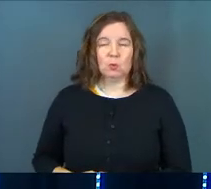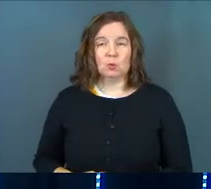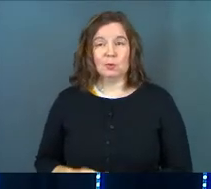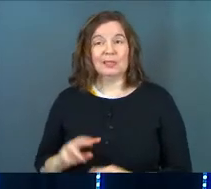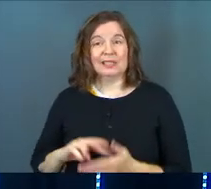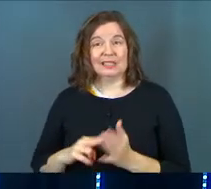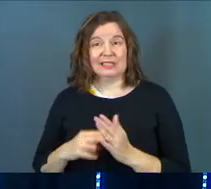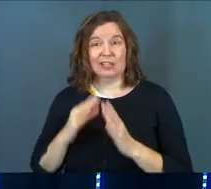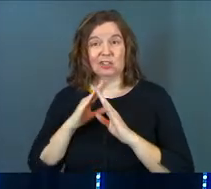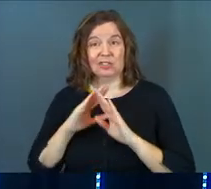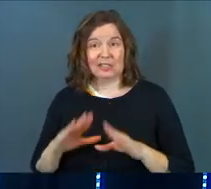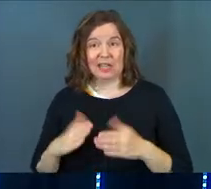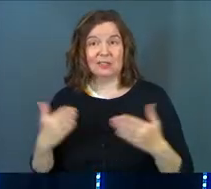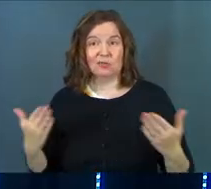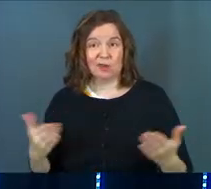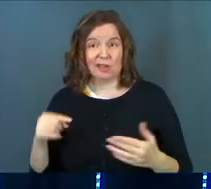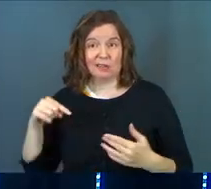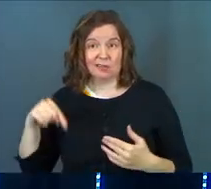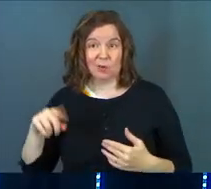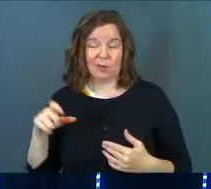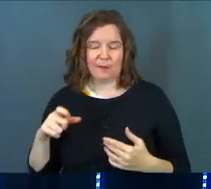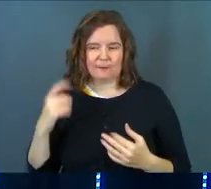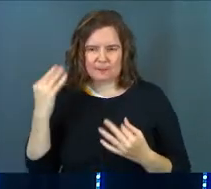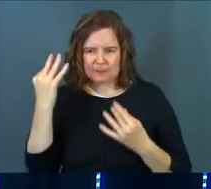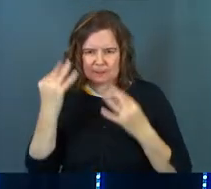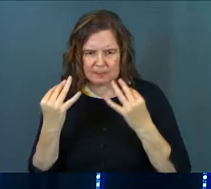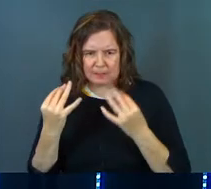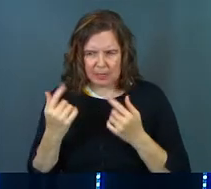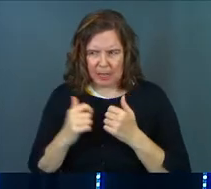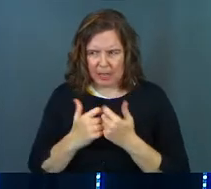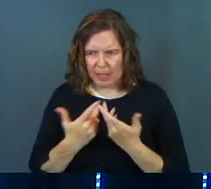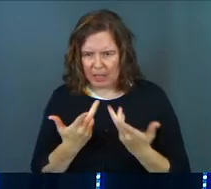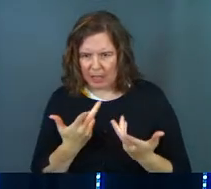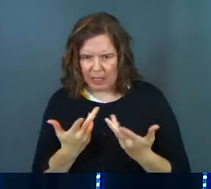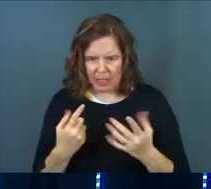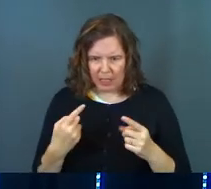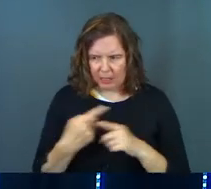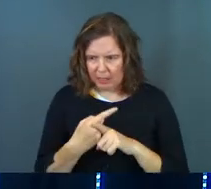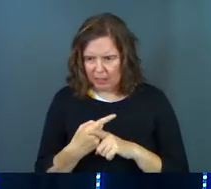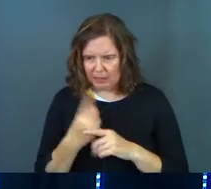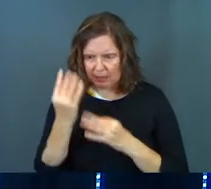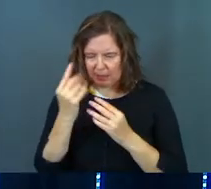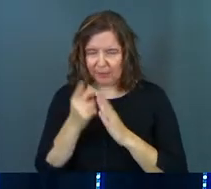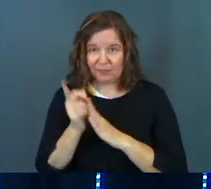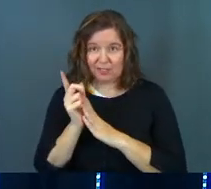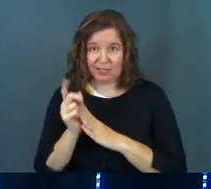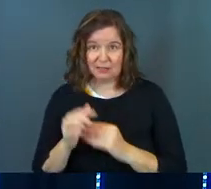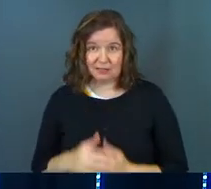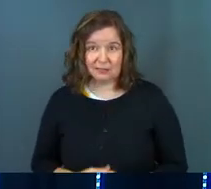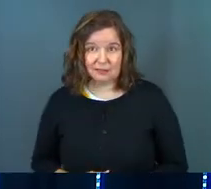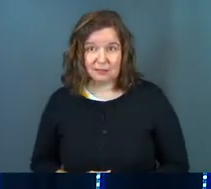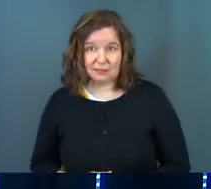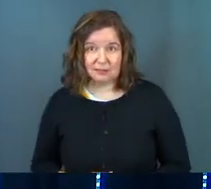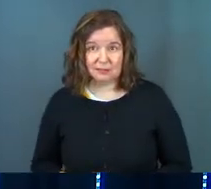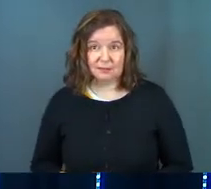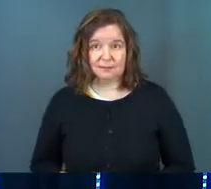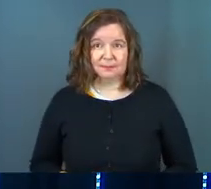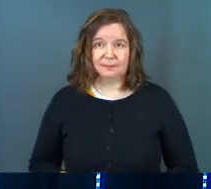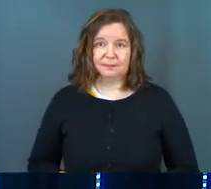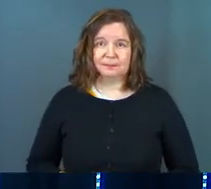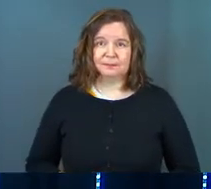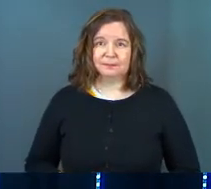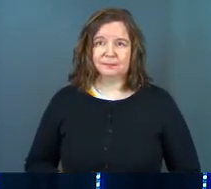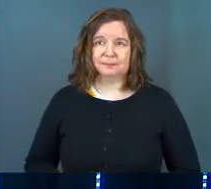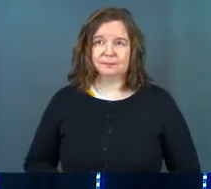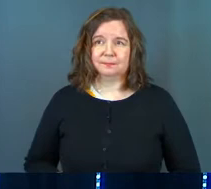Whew. Intentional silence right here, where you have to deal with that and think about it for just a second.